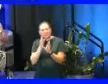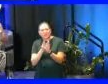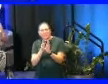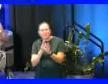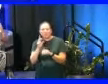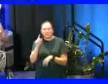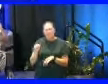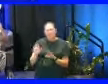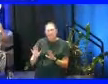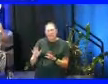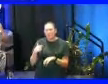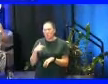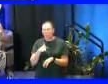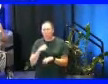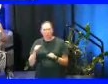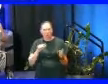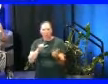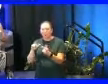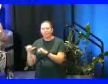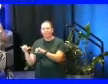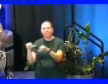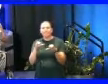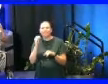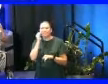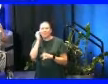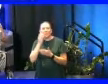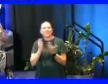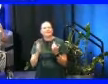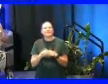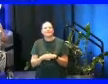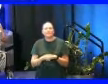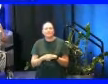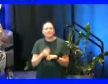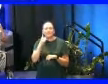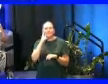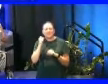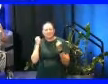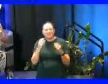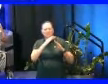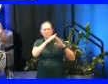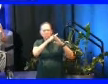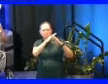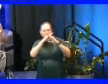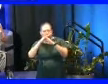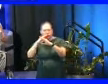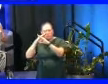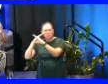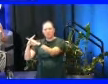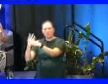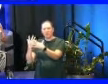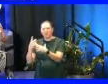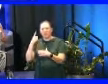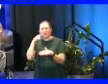disabilities were homeless because of the fact that they're the barriers that are put in front of us to be able to